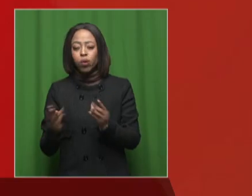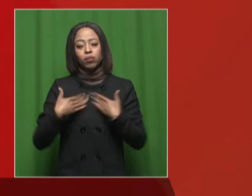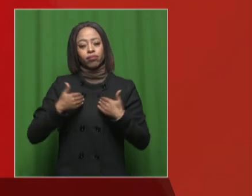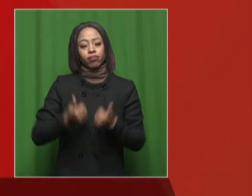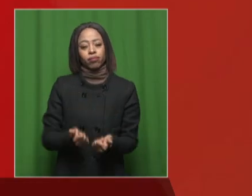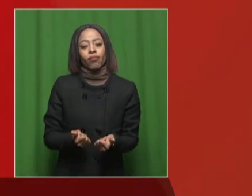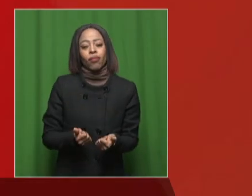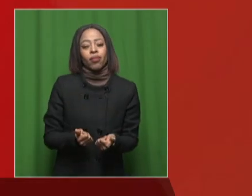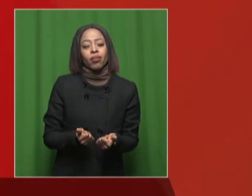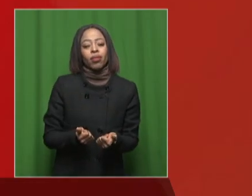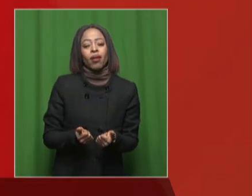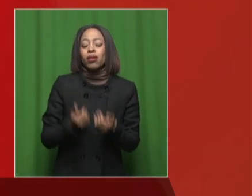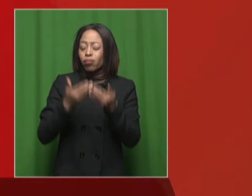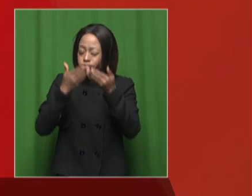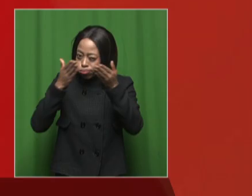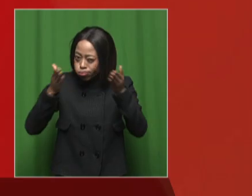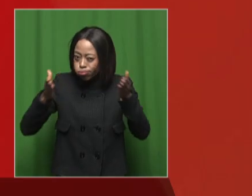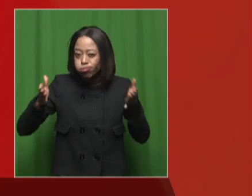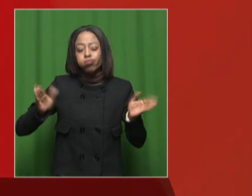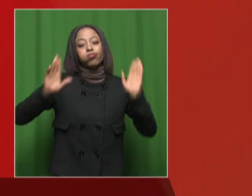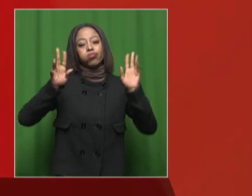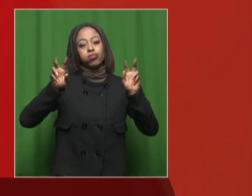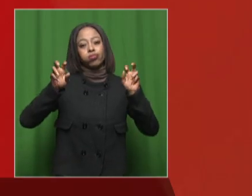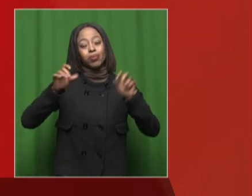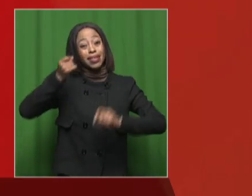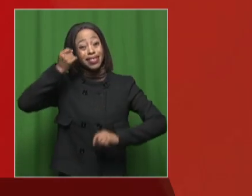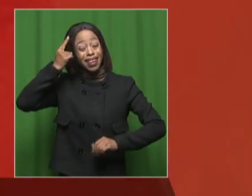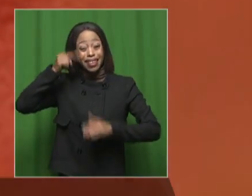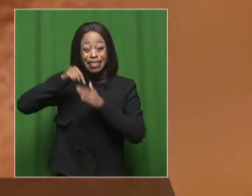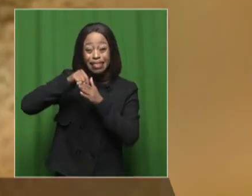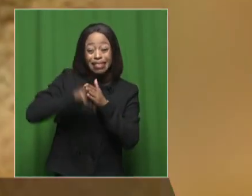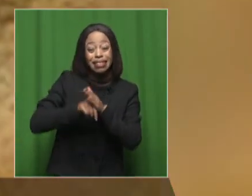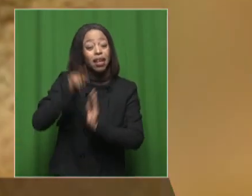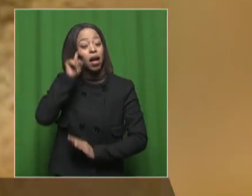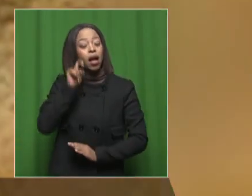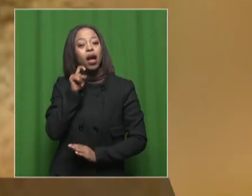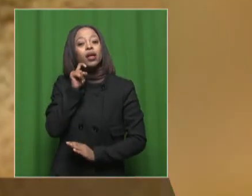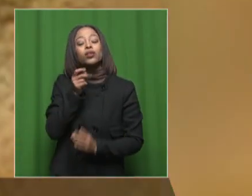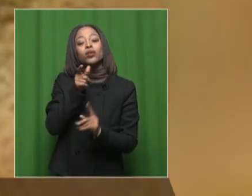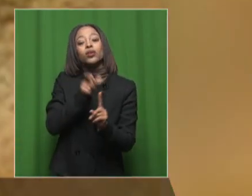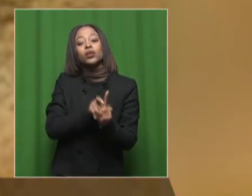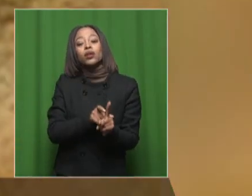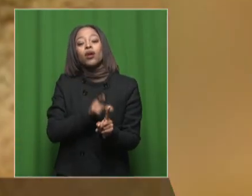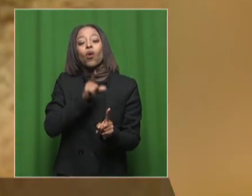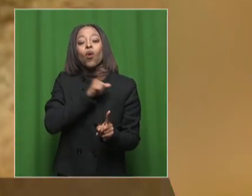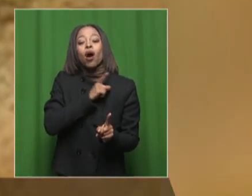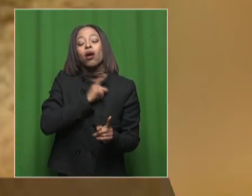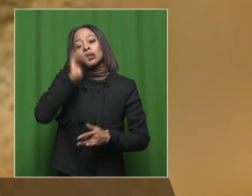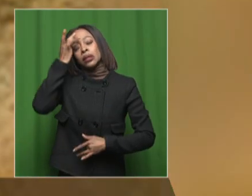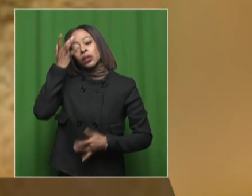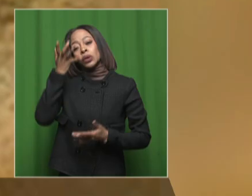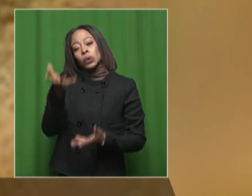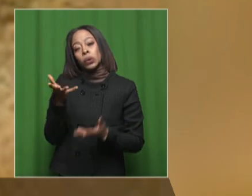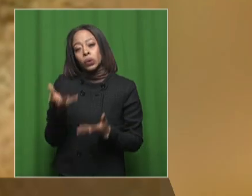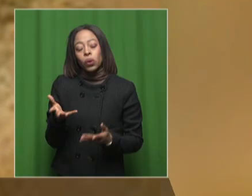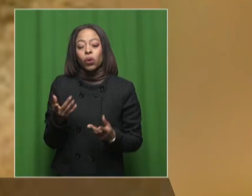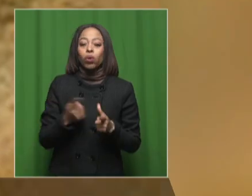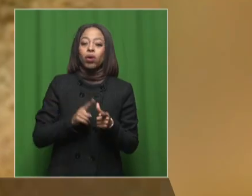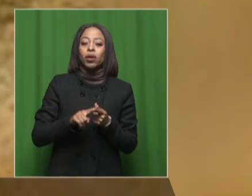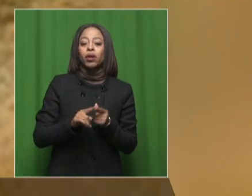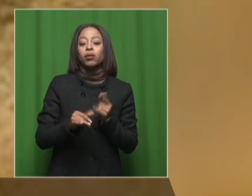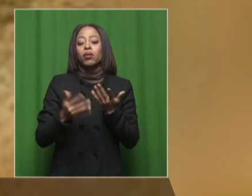topical treatment. Again, it's a broad topic. You have to understand the age of the patient, how extensive is the disease, what is the